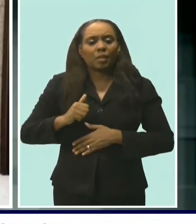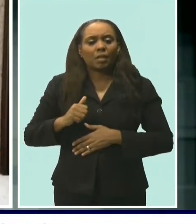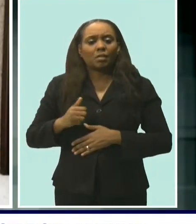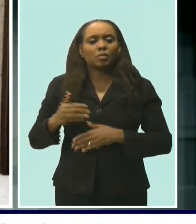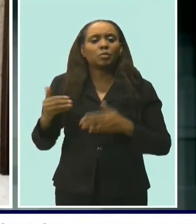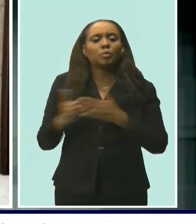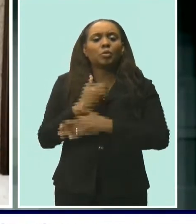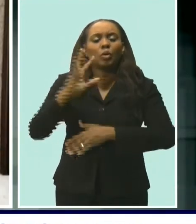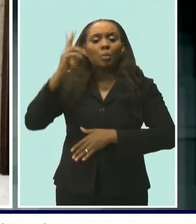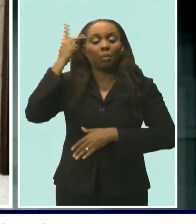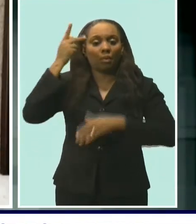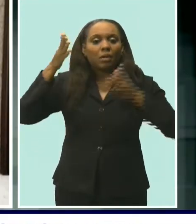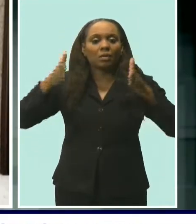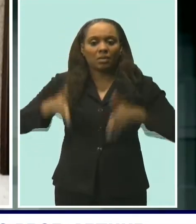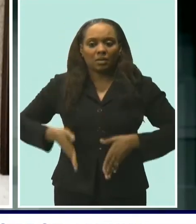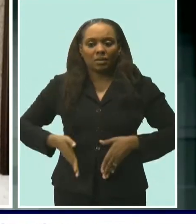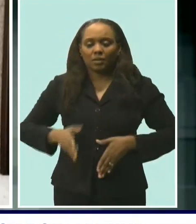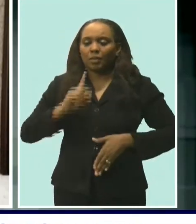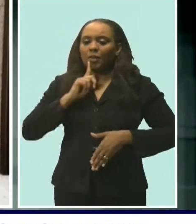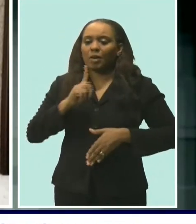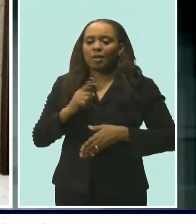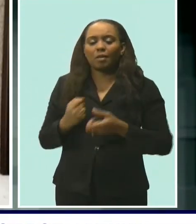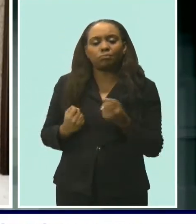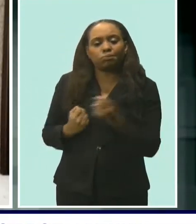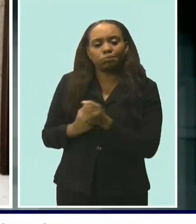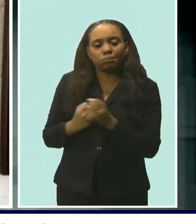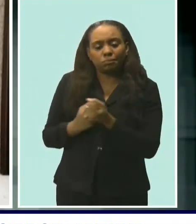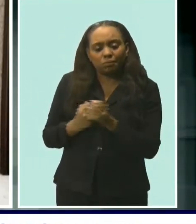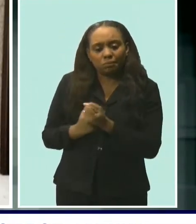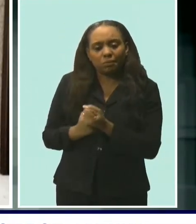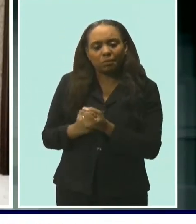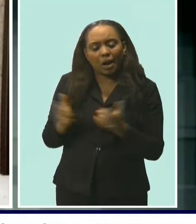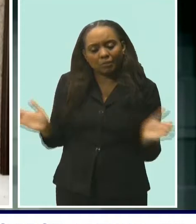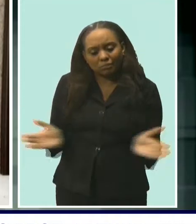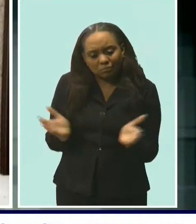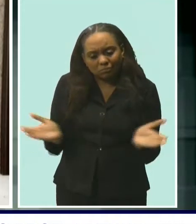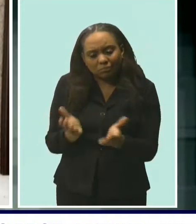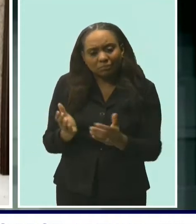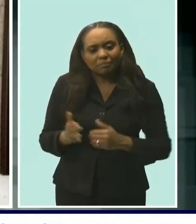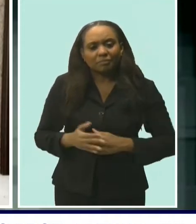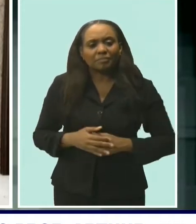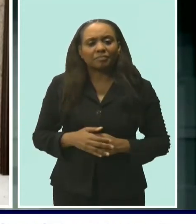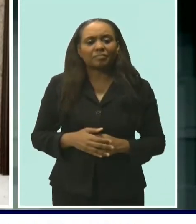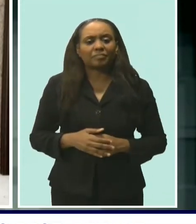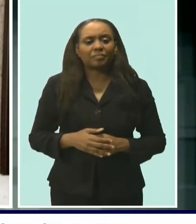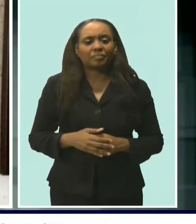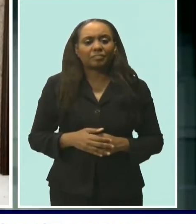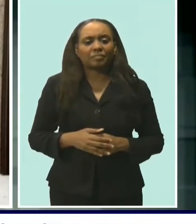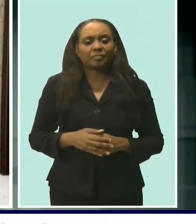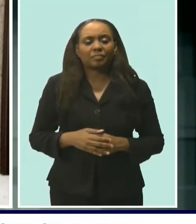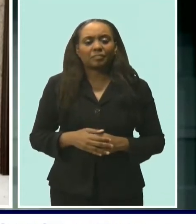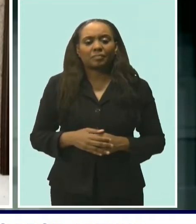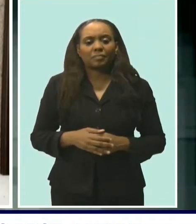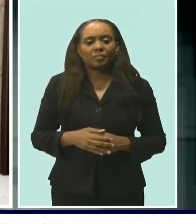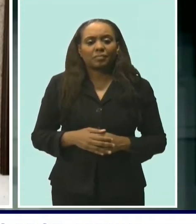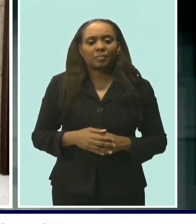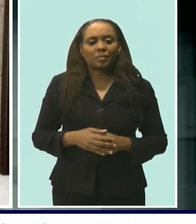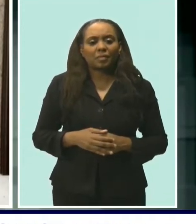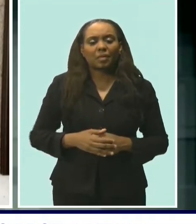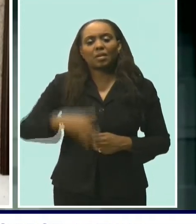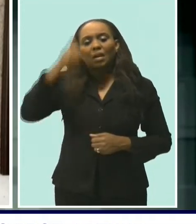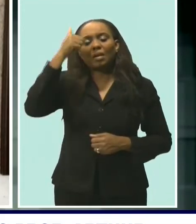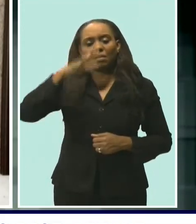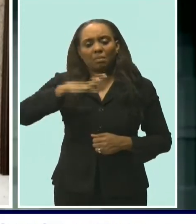politicians that he would claim responsibility for bringing to public life. As I said earlier, a man of his